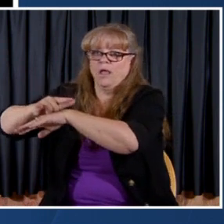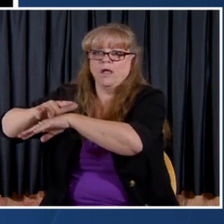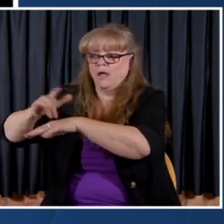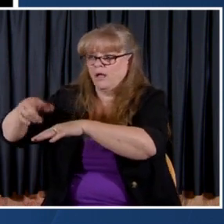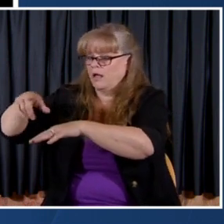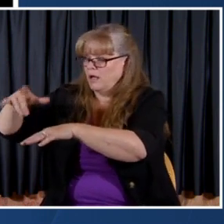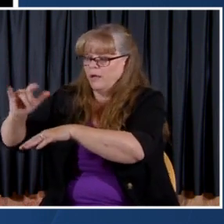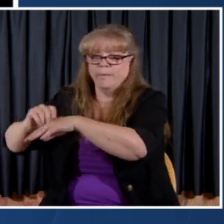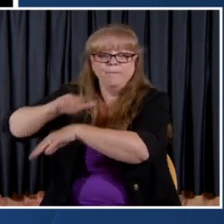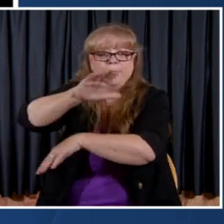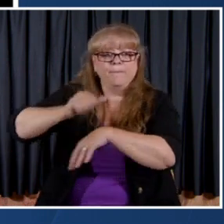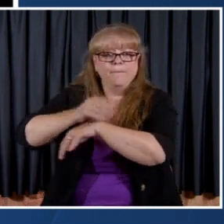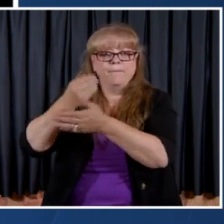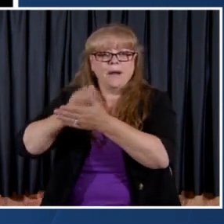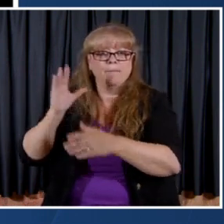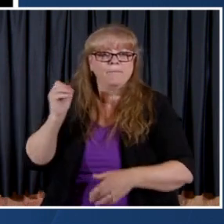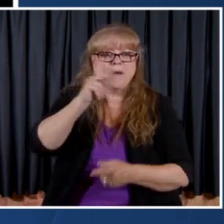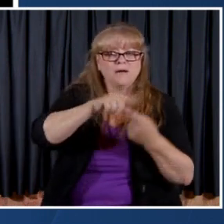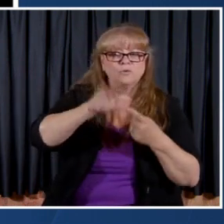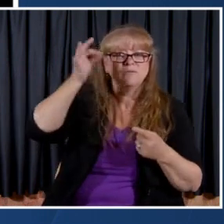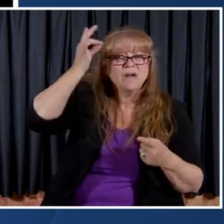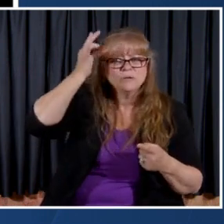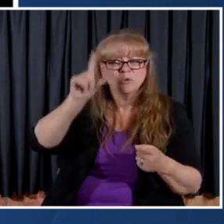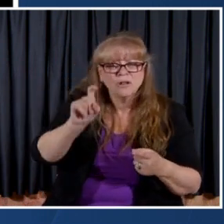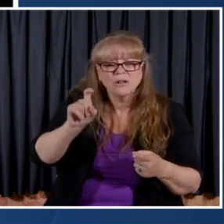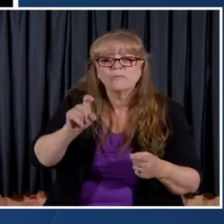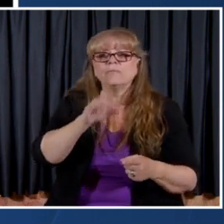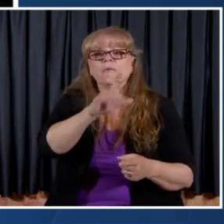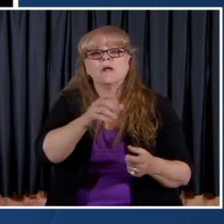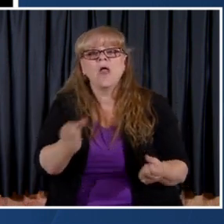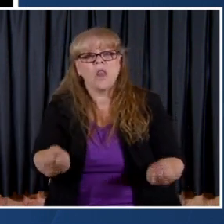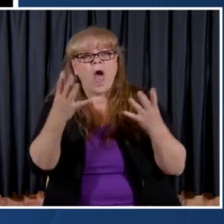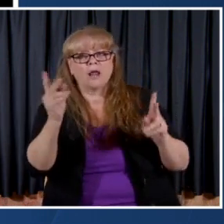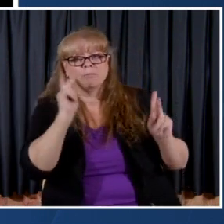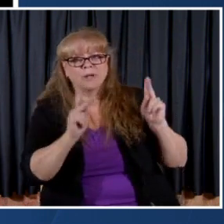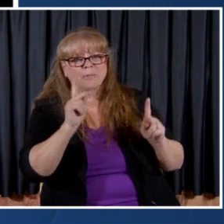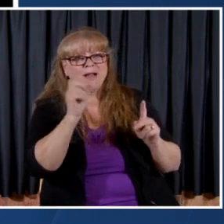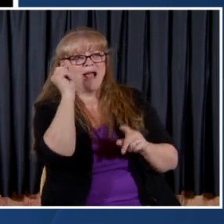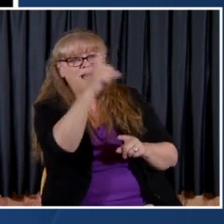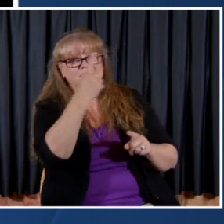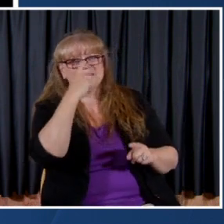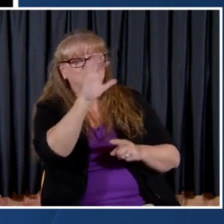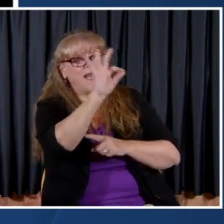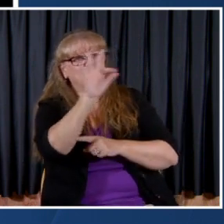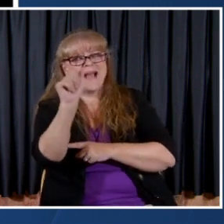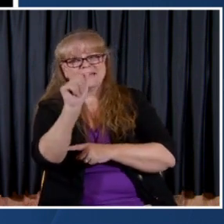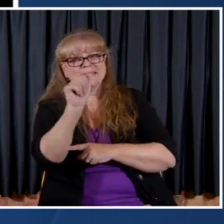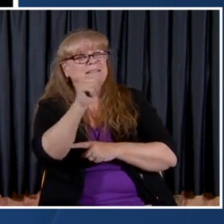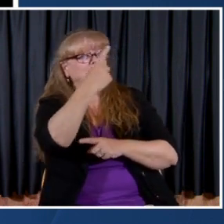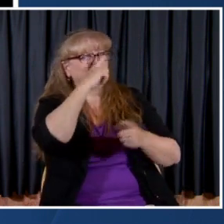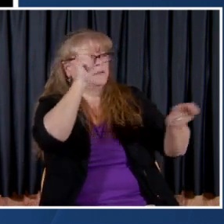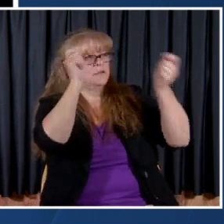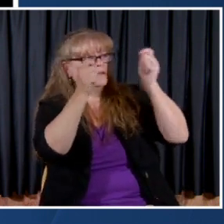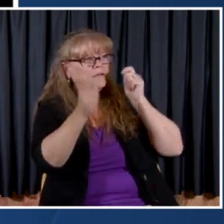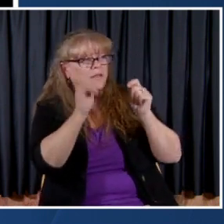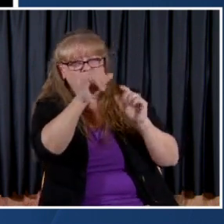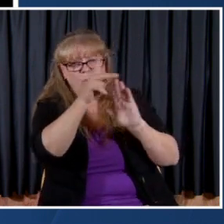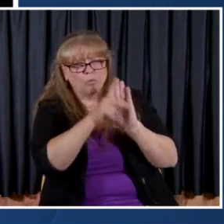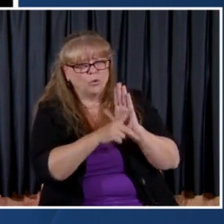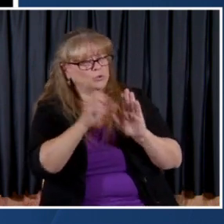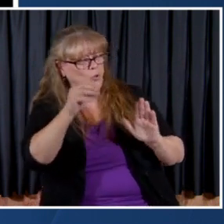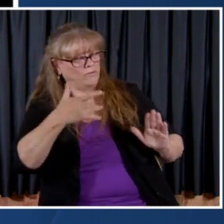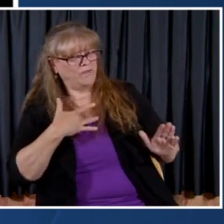formula. Are you aware of this? Do you have concerns? Are you looking into it? Are you asking the FAA to change some things around? Yeah, so we would we